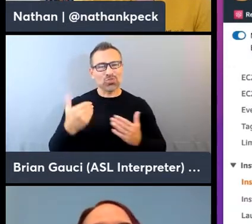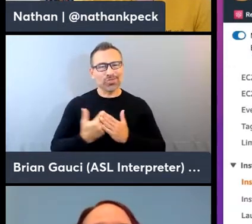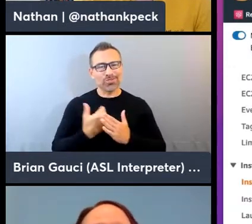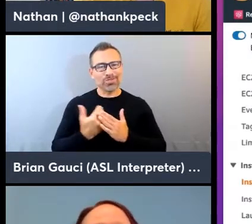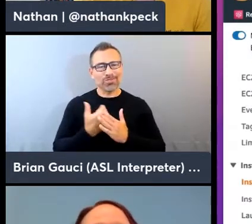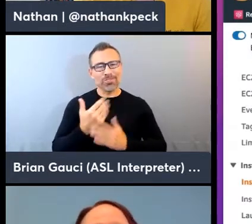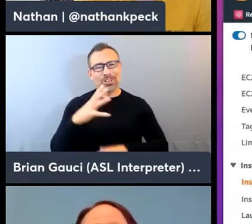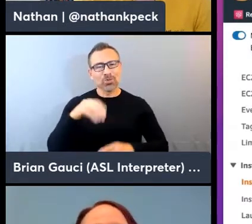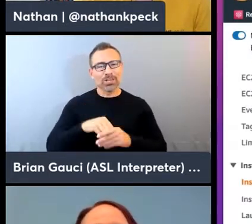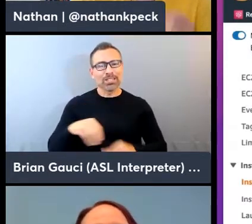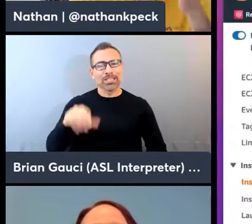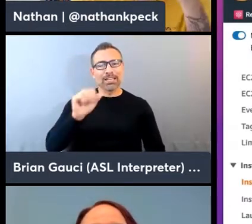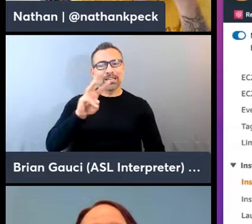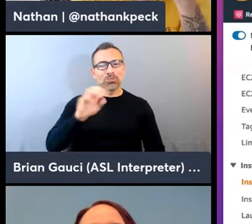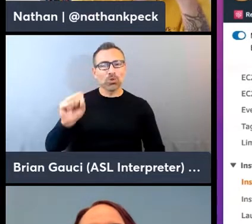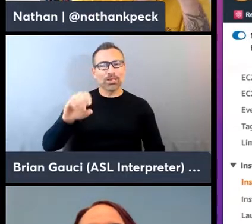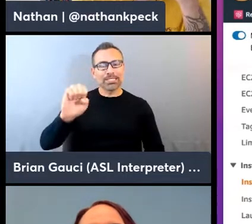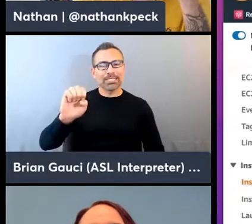EC2.